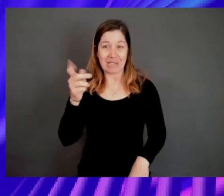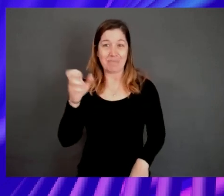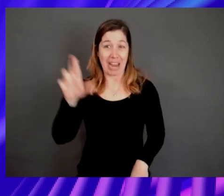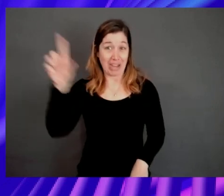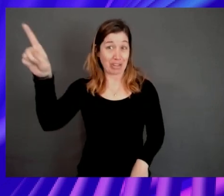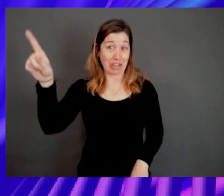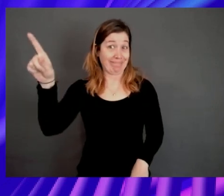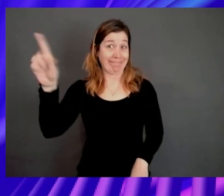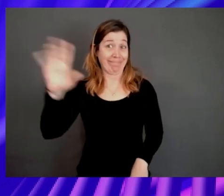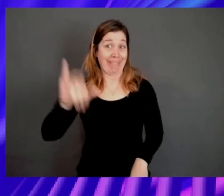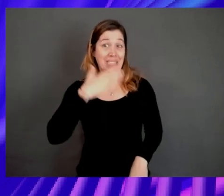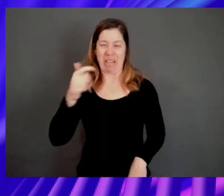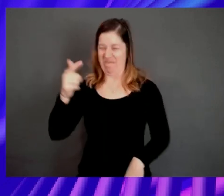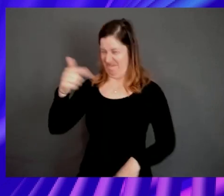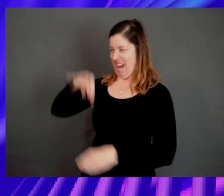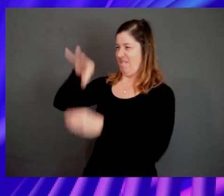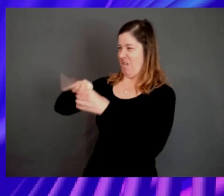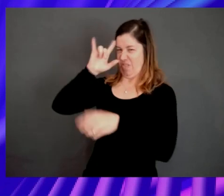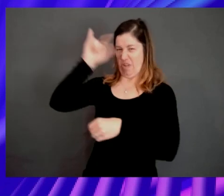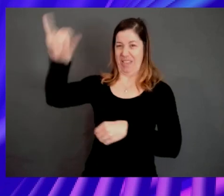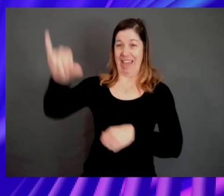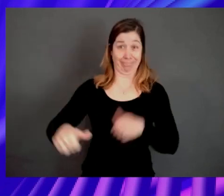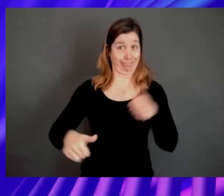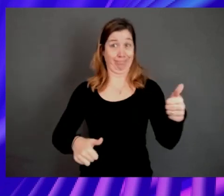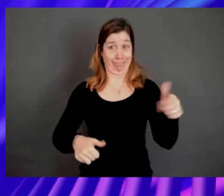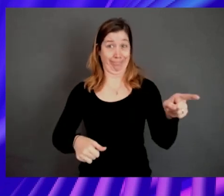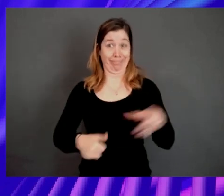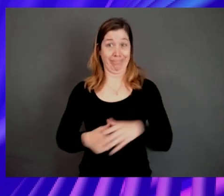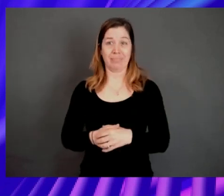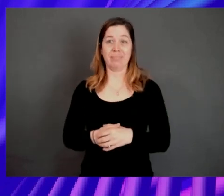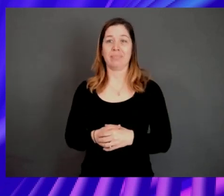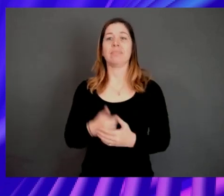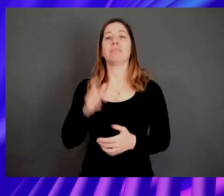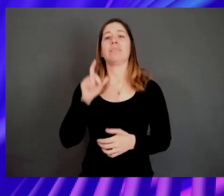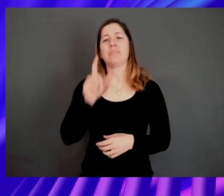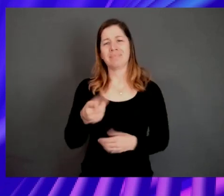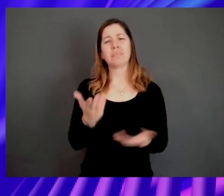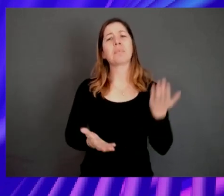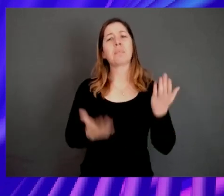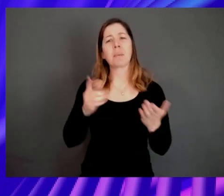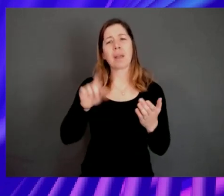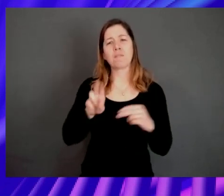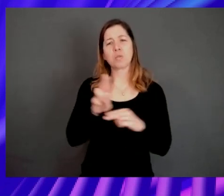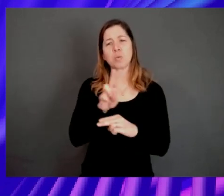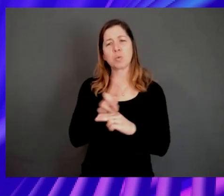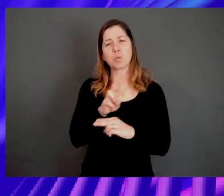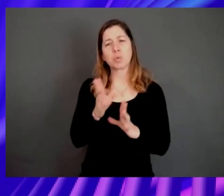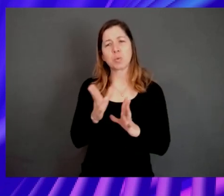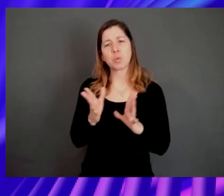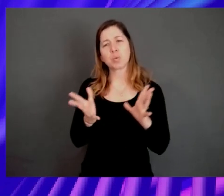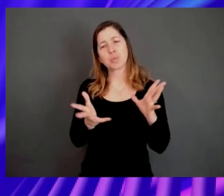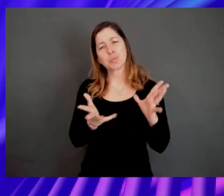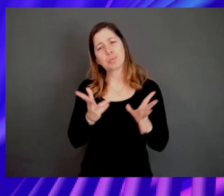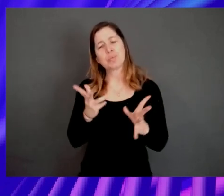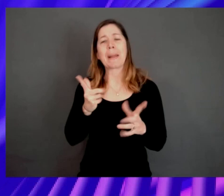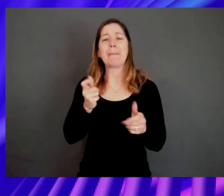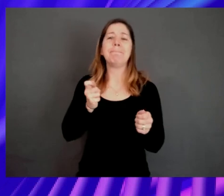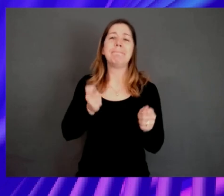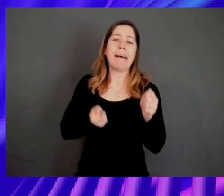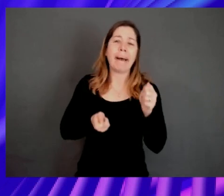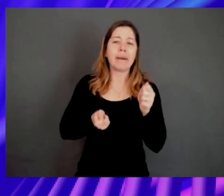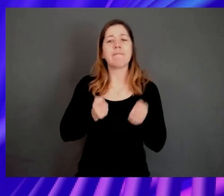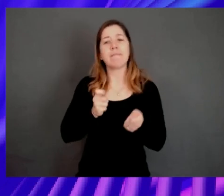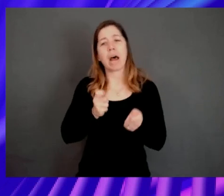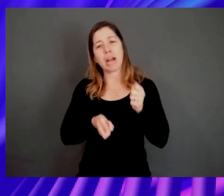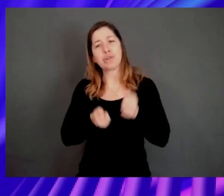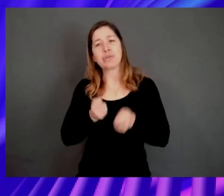vote for that. Yeah, and you might have to use, modify your script. But if